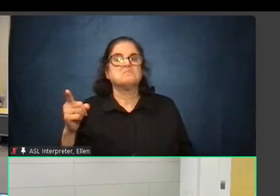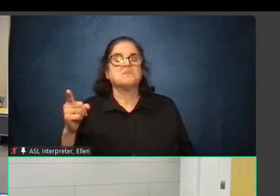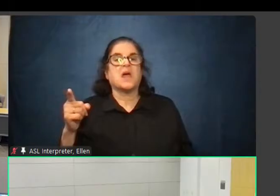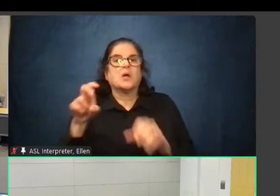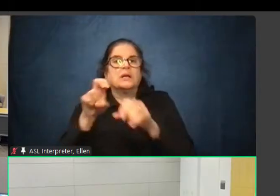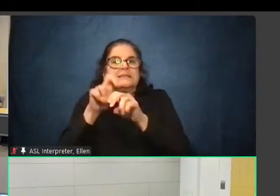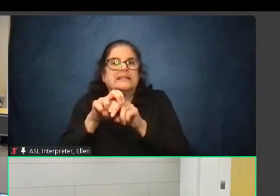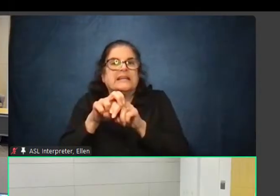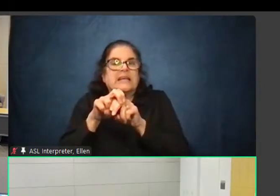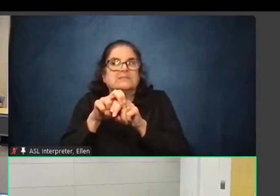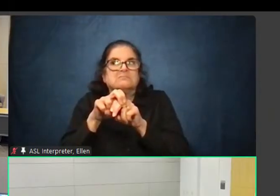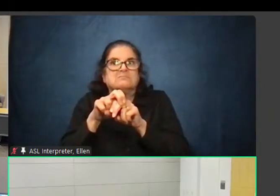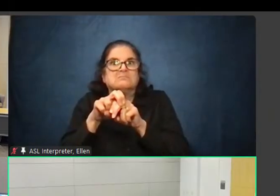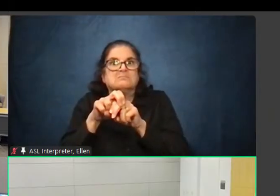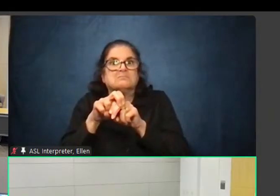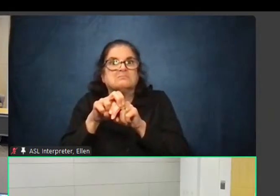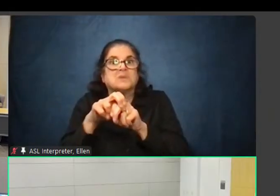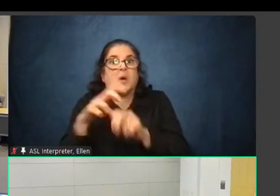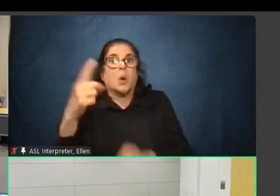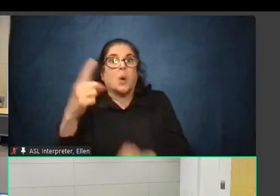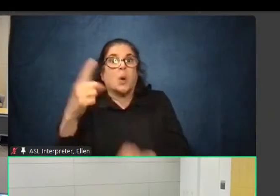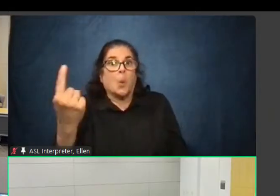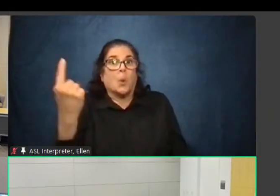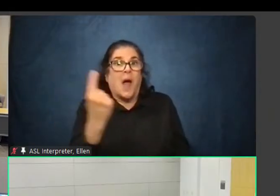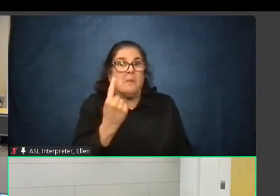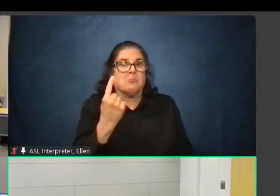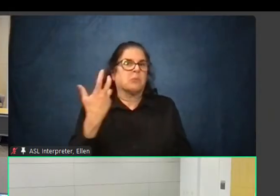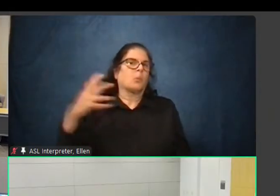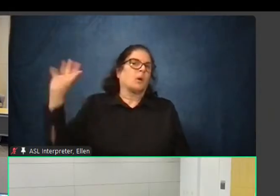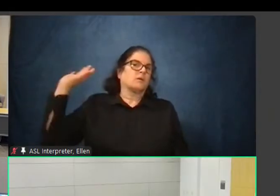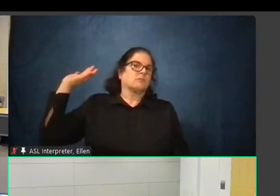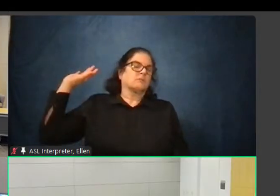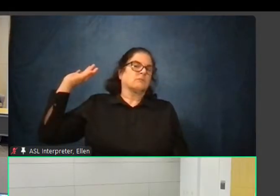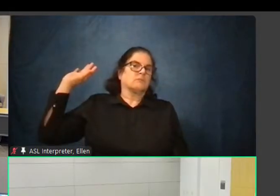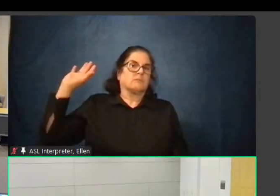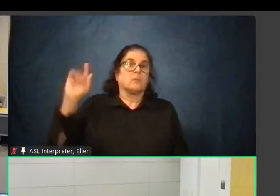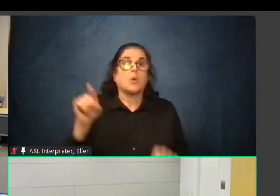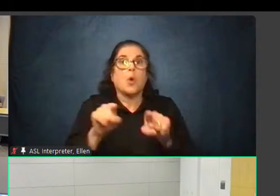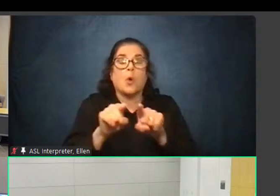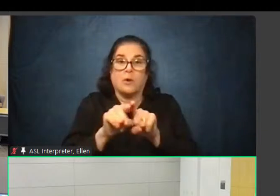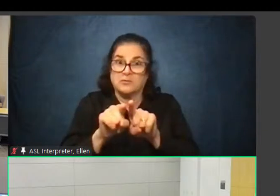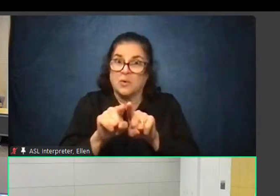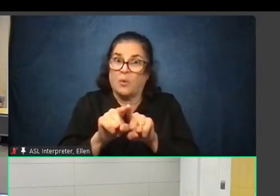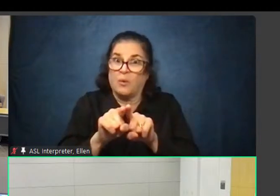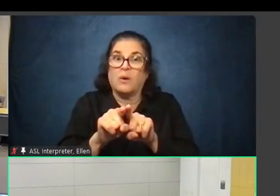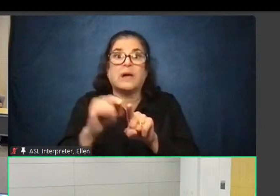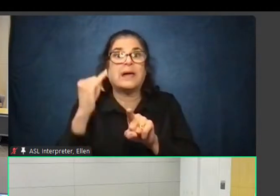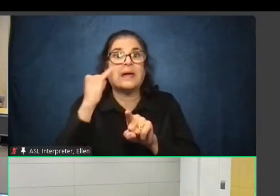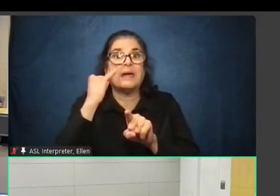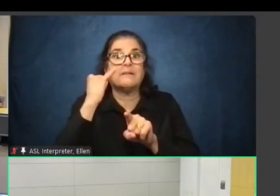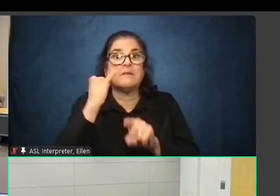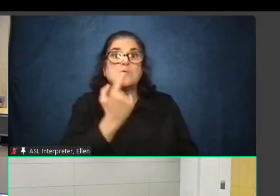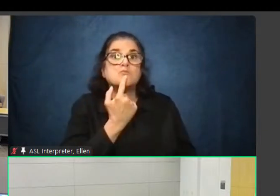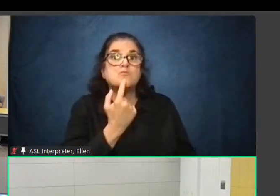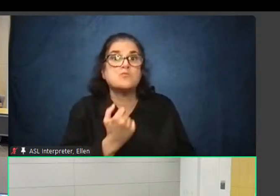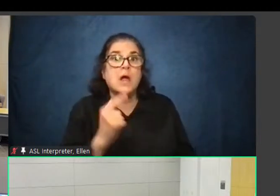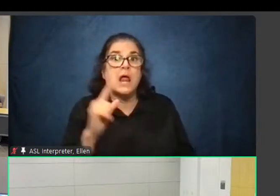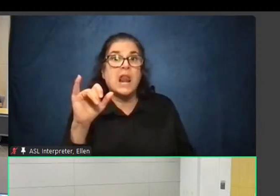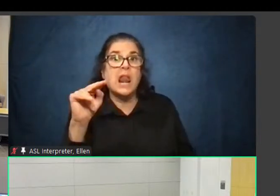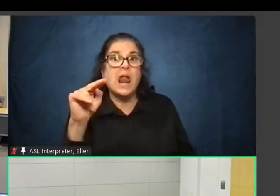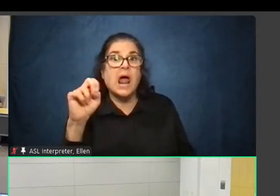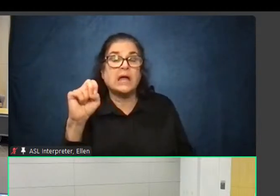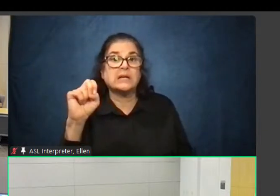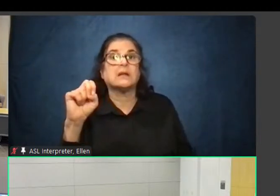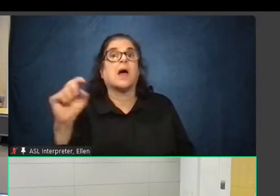that up. And also it's hard to get off the train if you're on the red line. And let's say you come downtown and you're